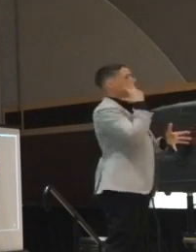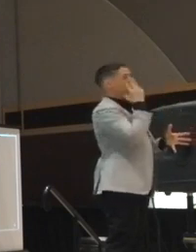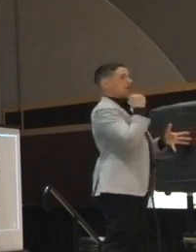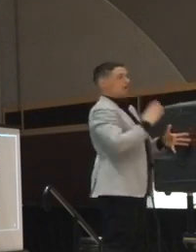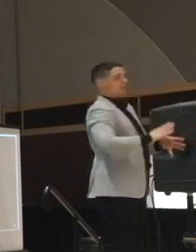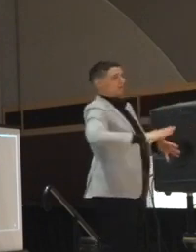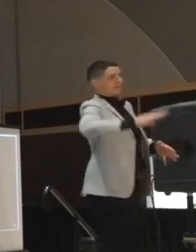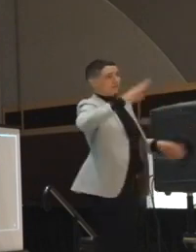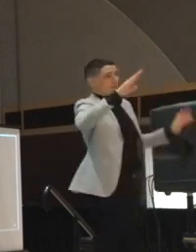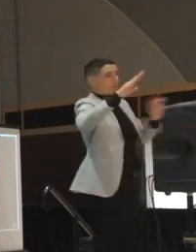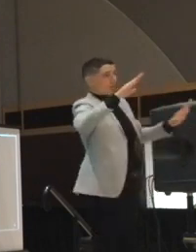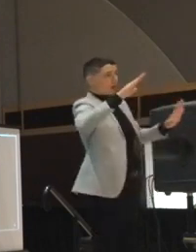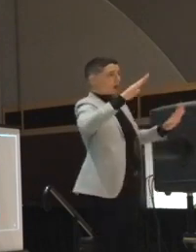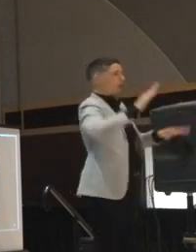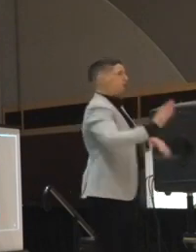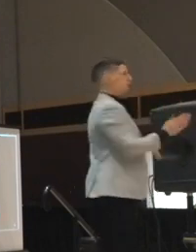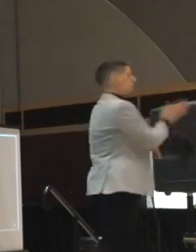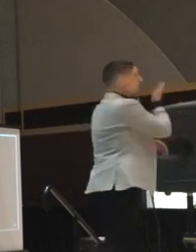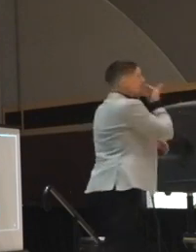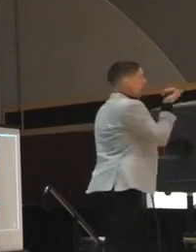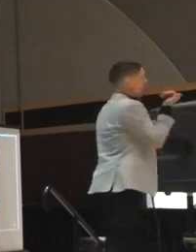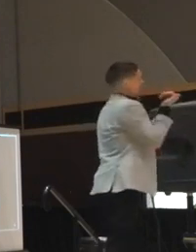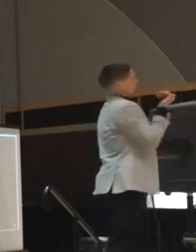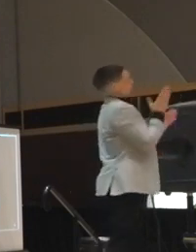Had the whole range of them.